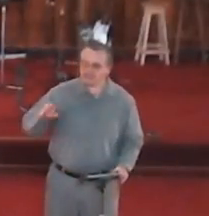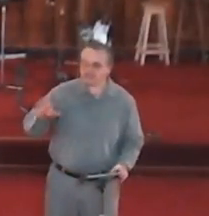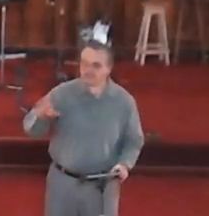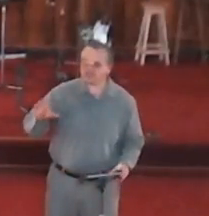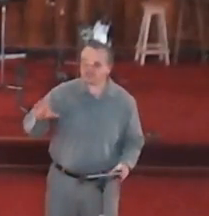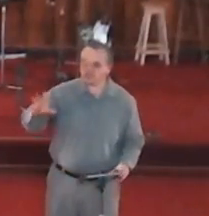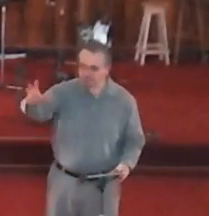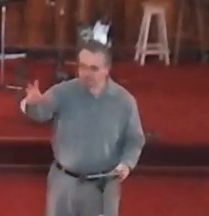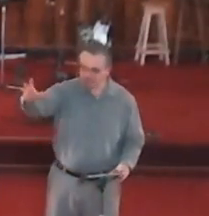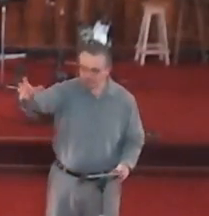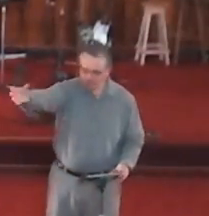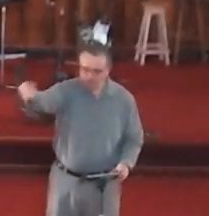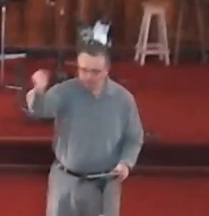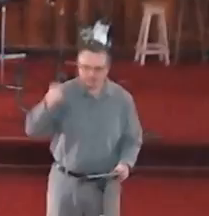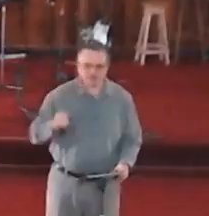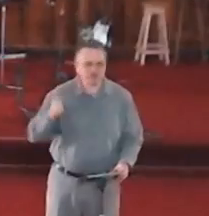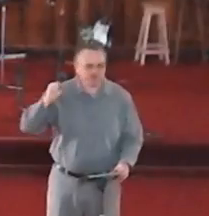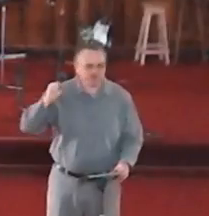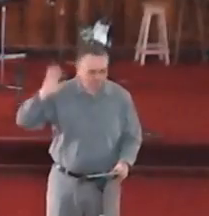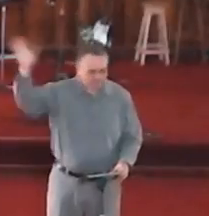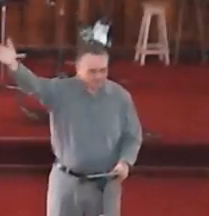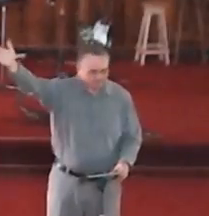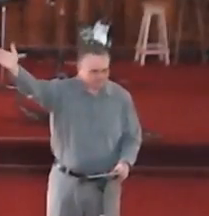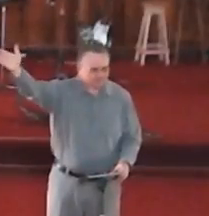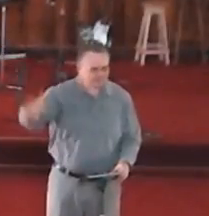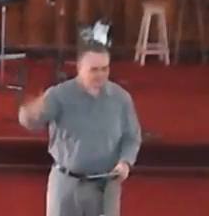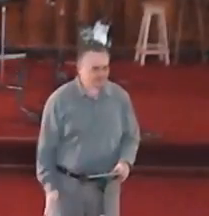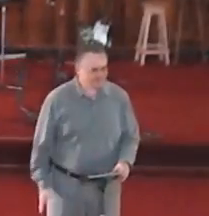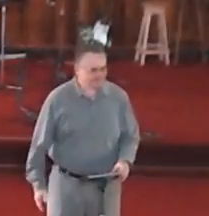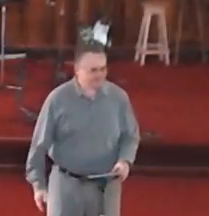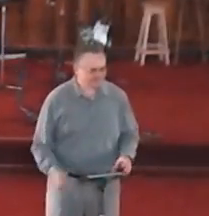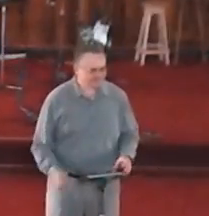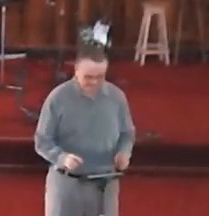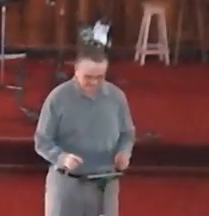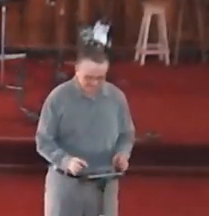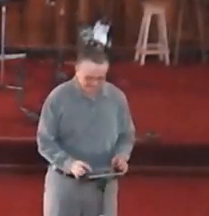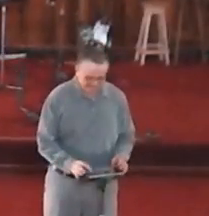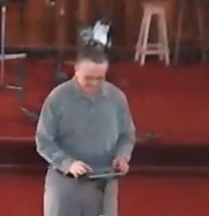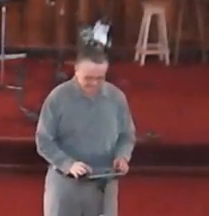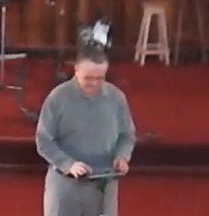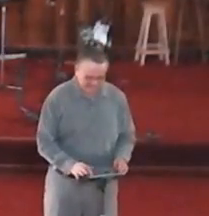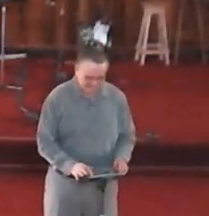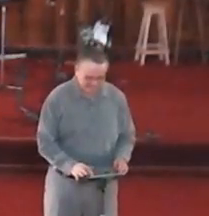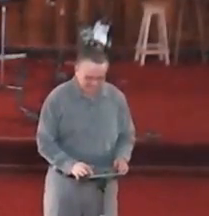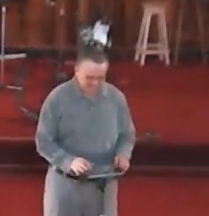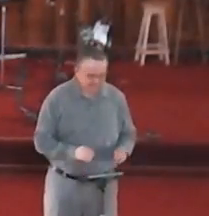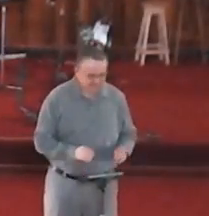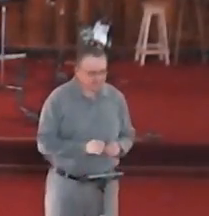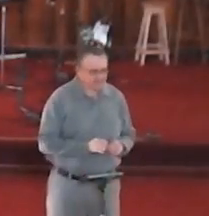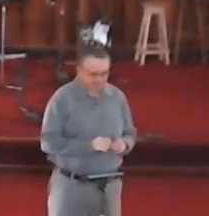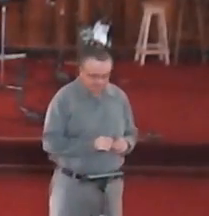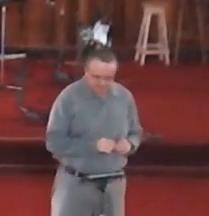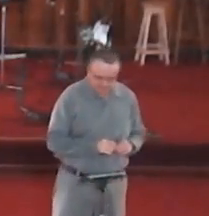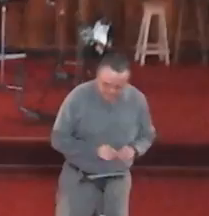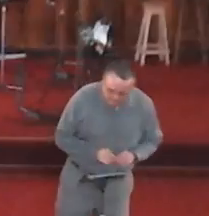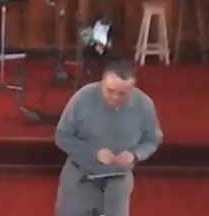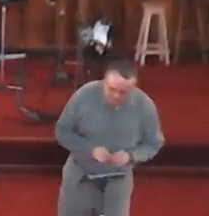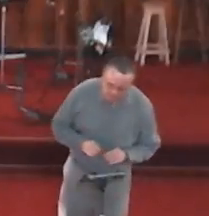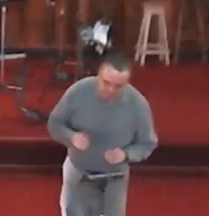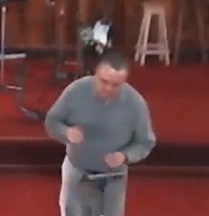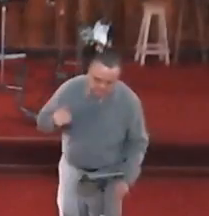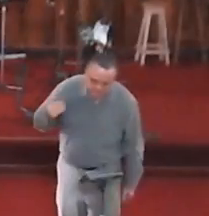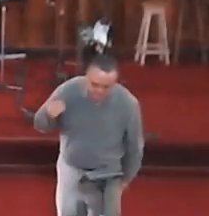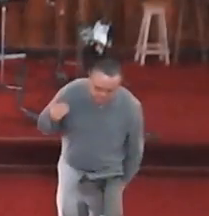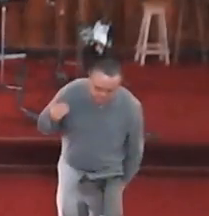El Espíritu Santo pidió lo mejor de lo mejor para enviar a misiones. Instead, here, the Holy Spirit picked the cream of the crop and sent them off to